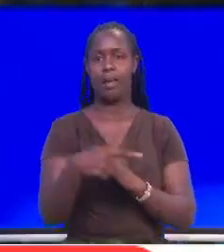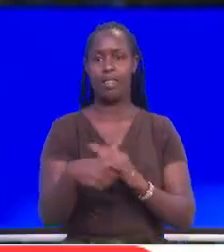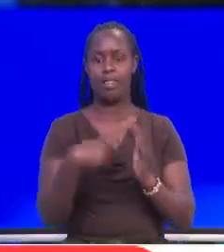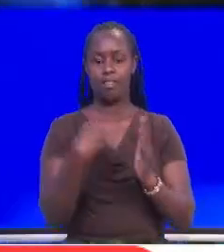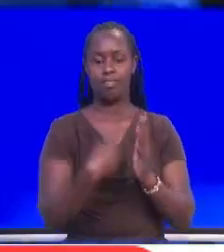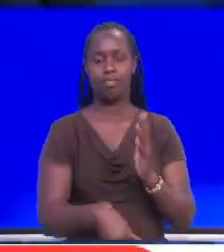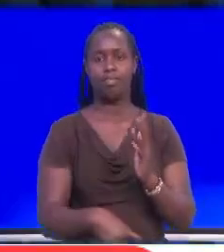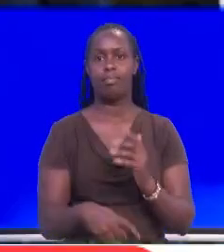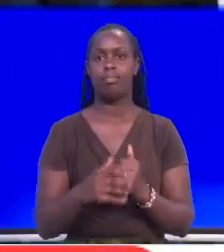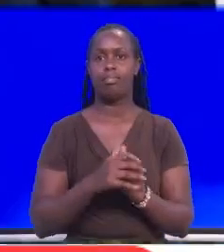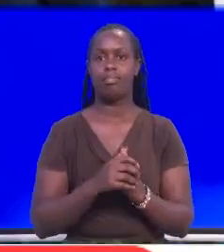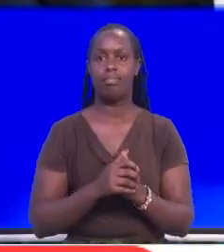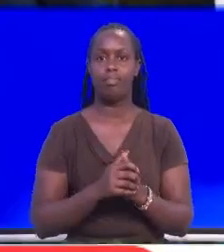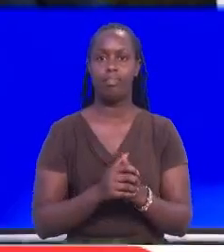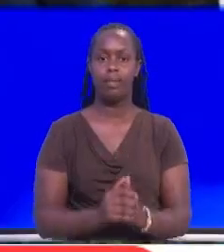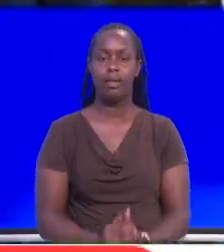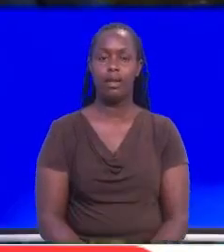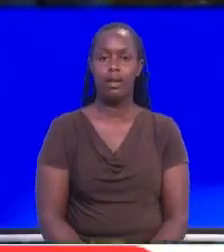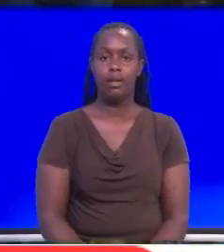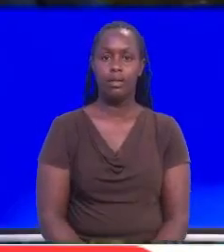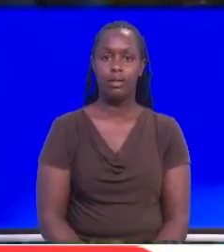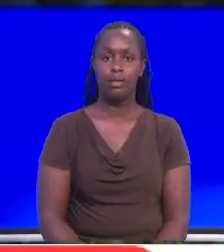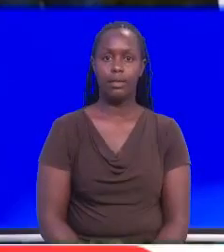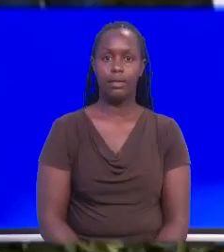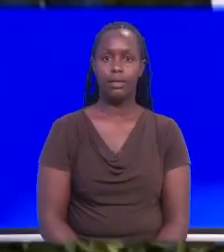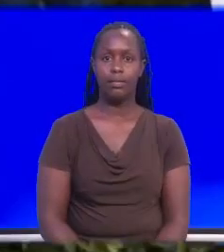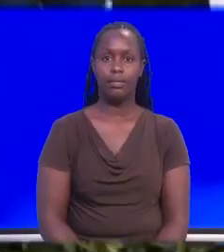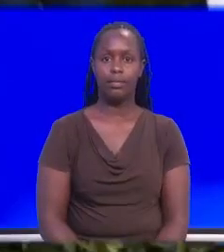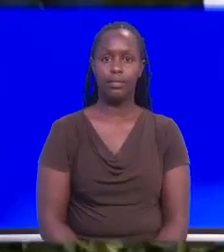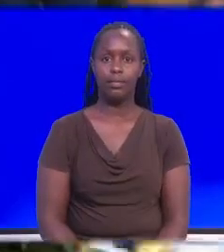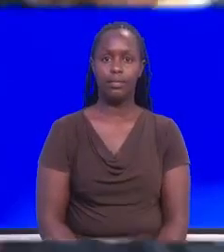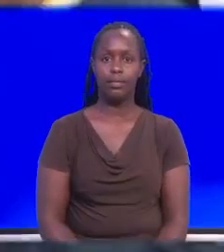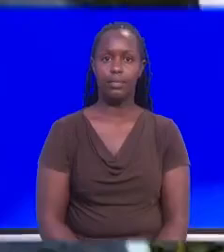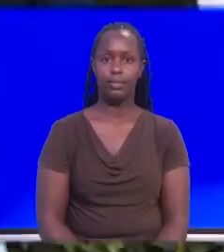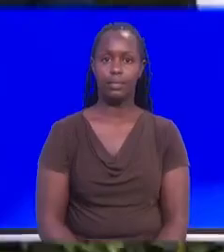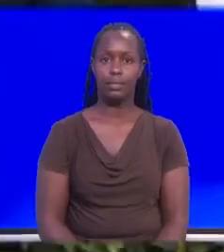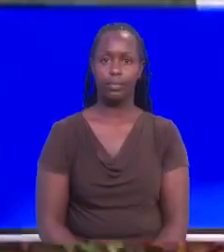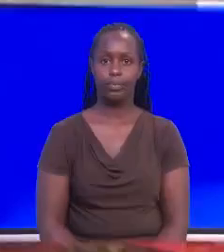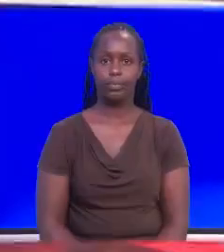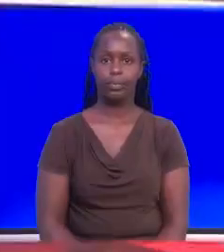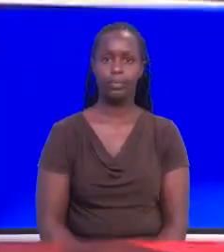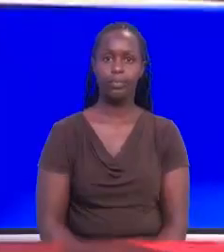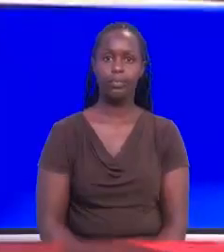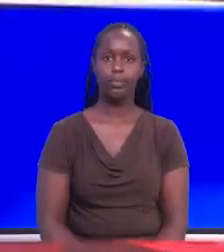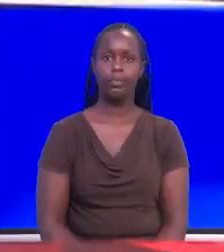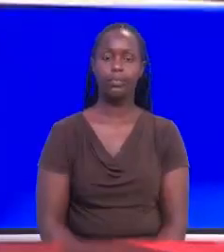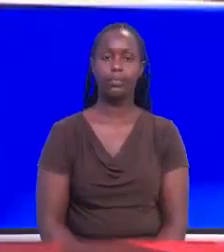Mike Kagwango, TV 47, from State House in Nairobi.